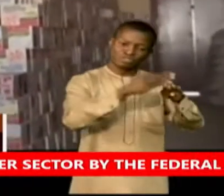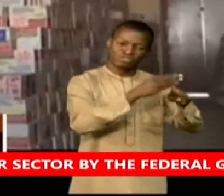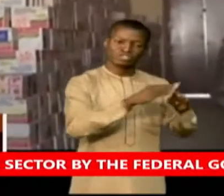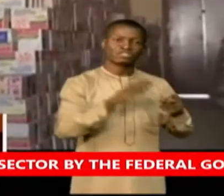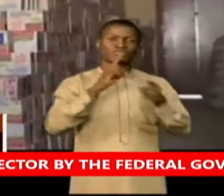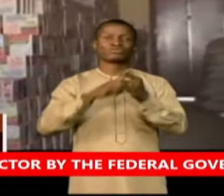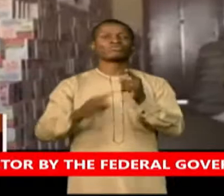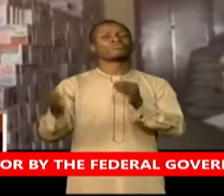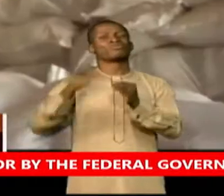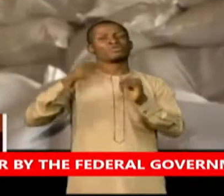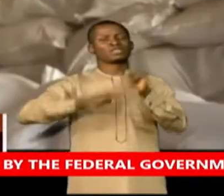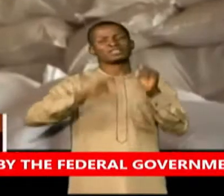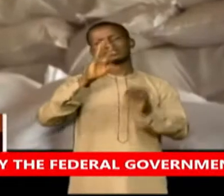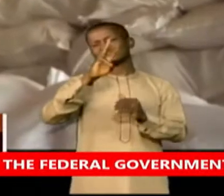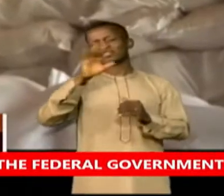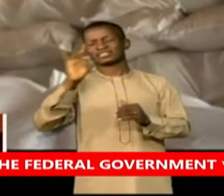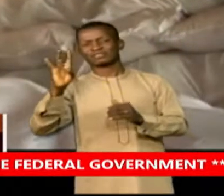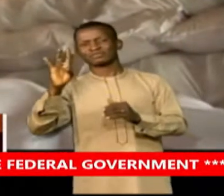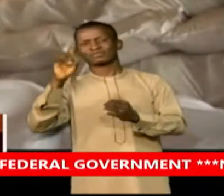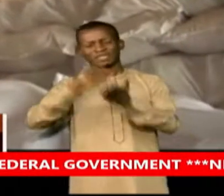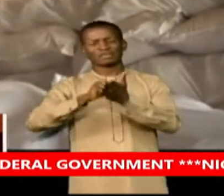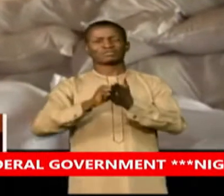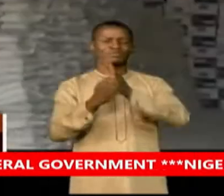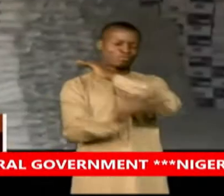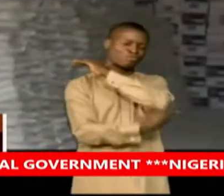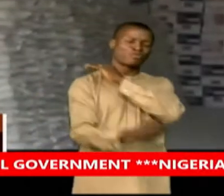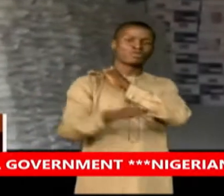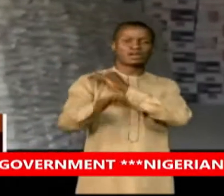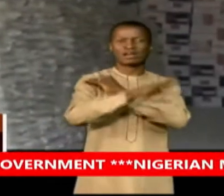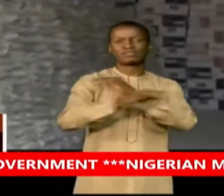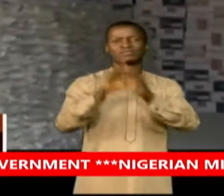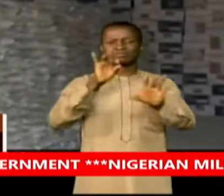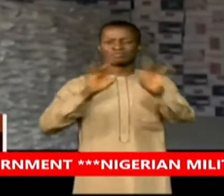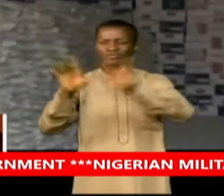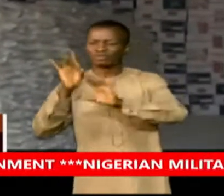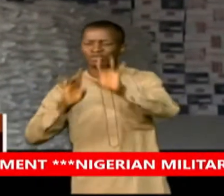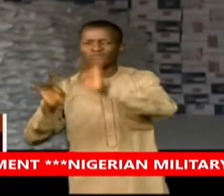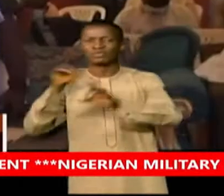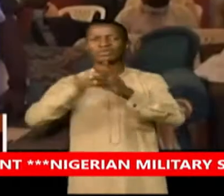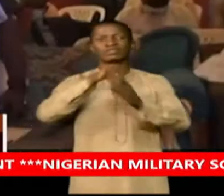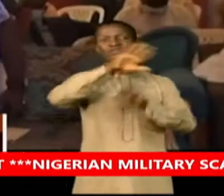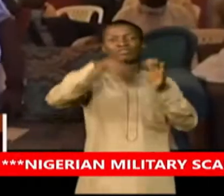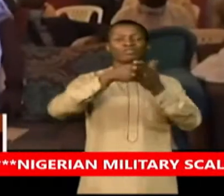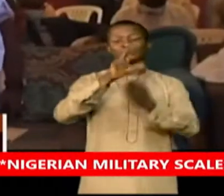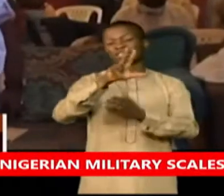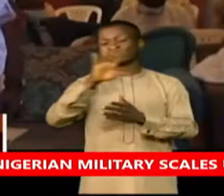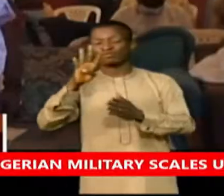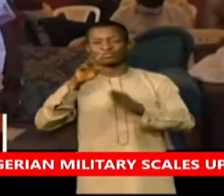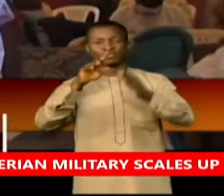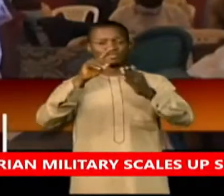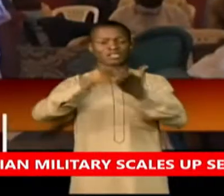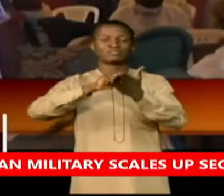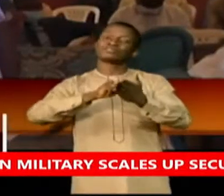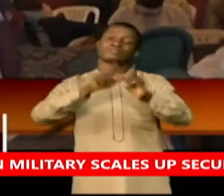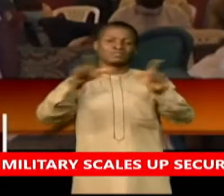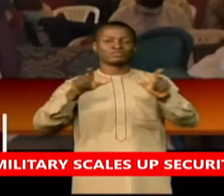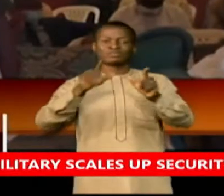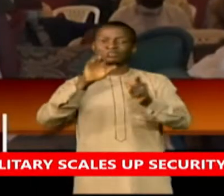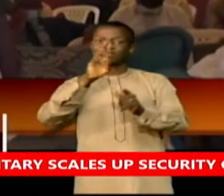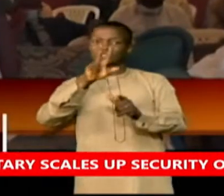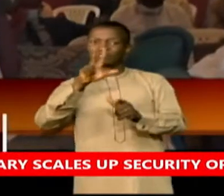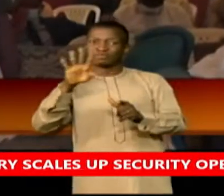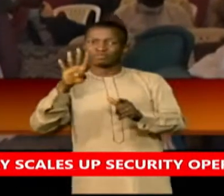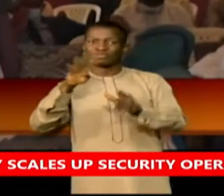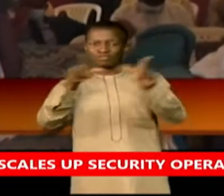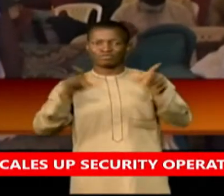than 67,000 vulnerable households selected from across the 34 local government areas of the state. Resources which were budgeted for